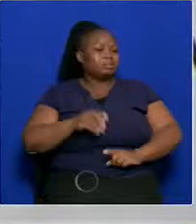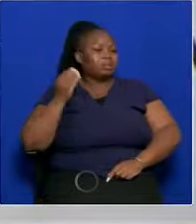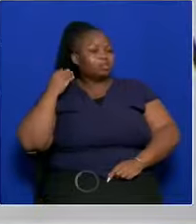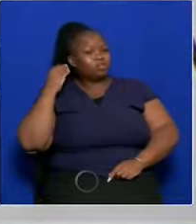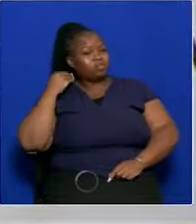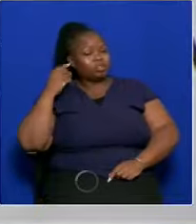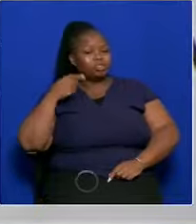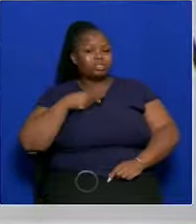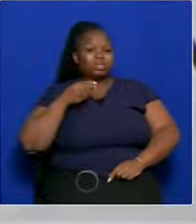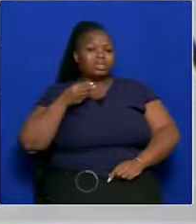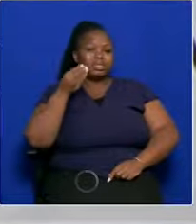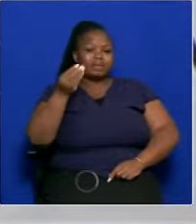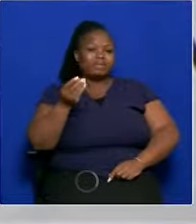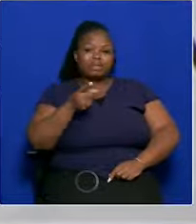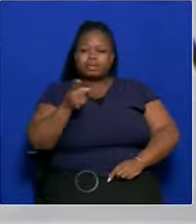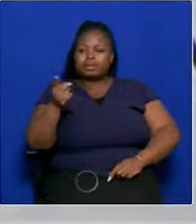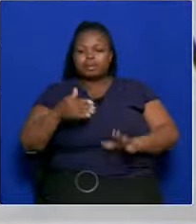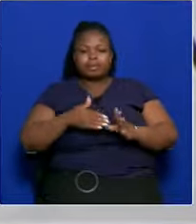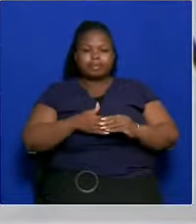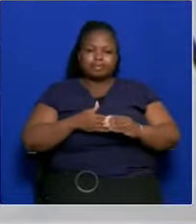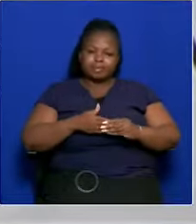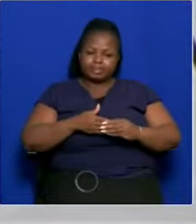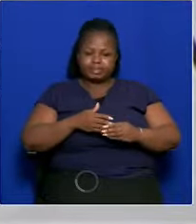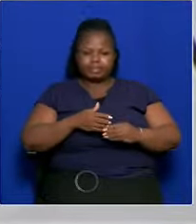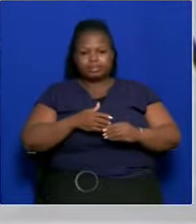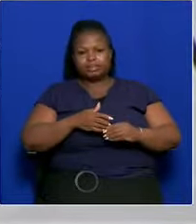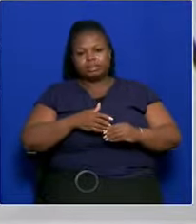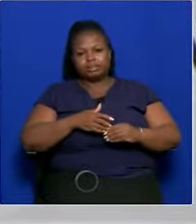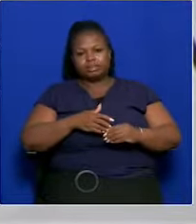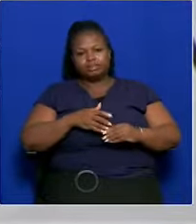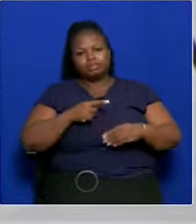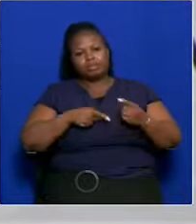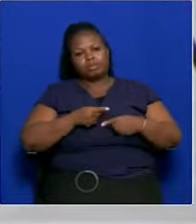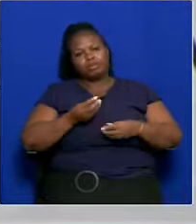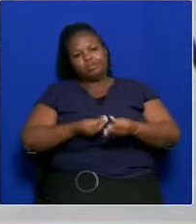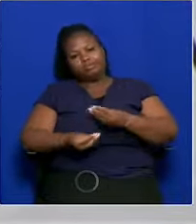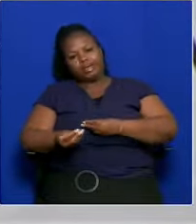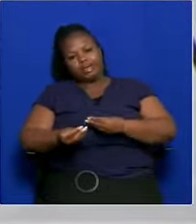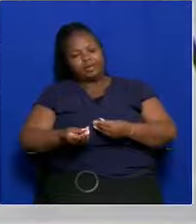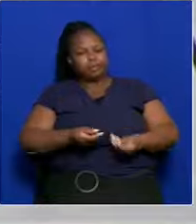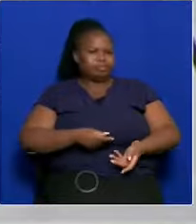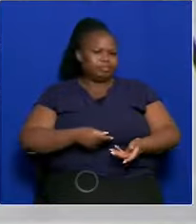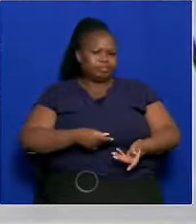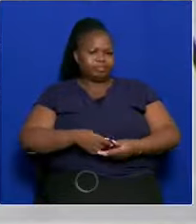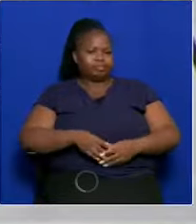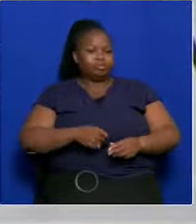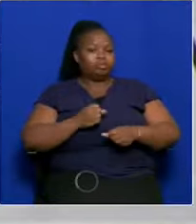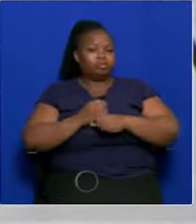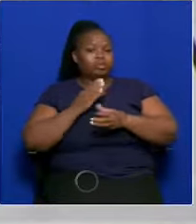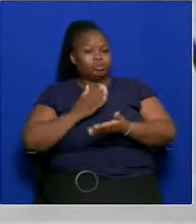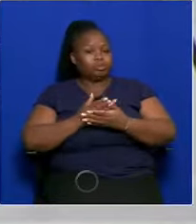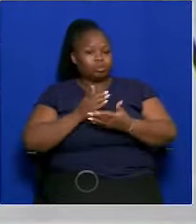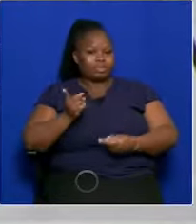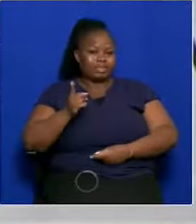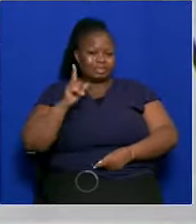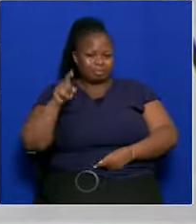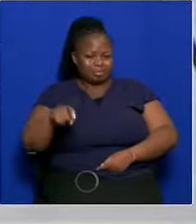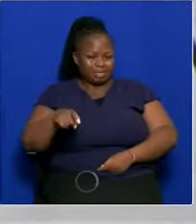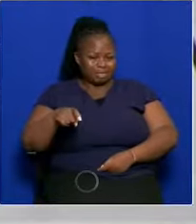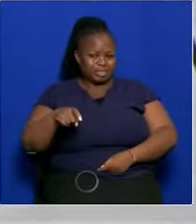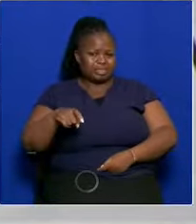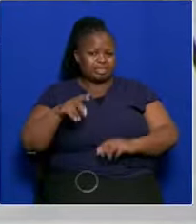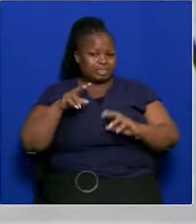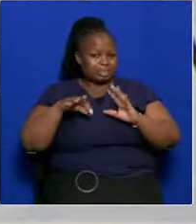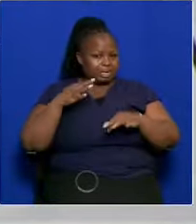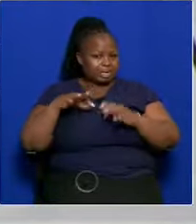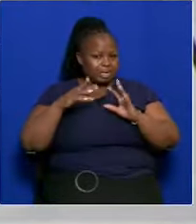members regarding the alleged bribe and the threat, and make sure that there must be a threat analysis. I got it